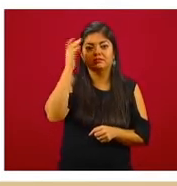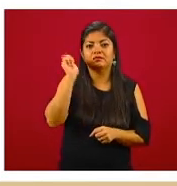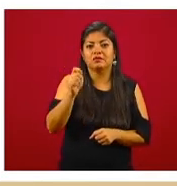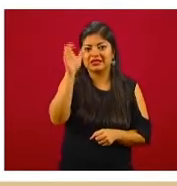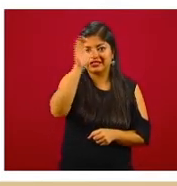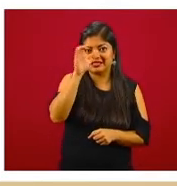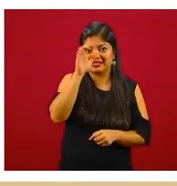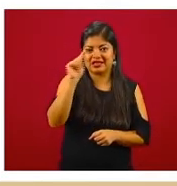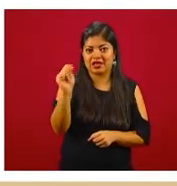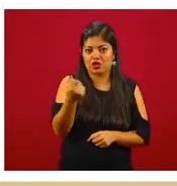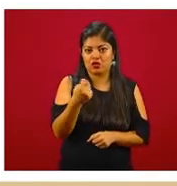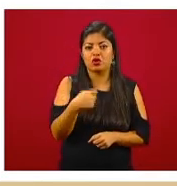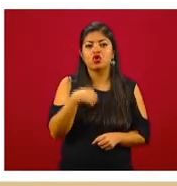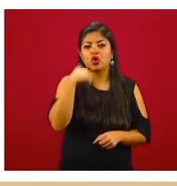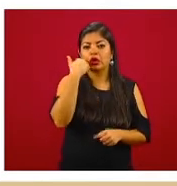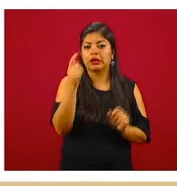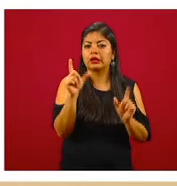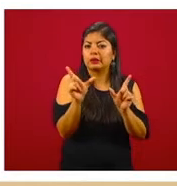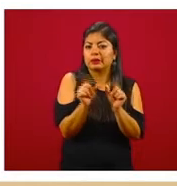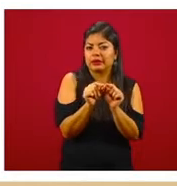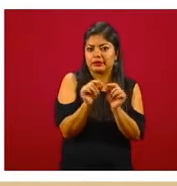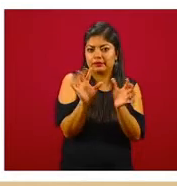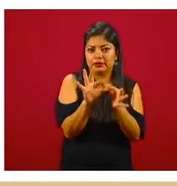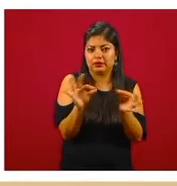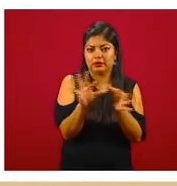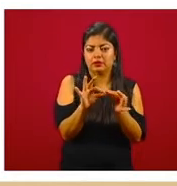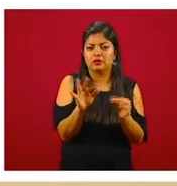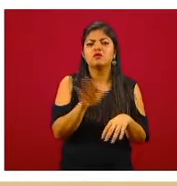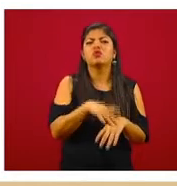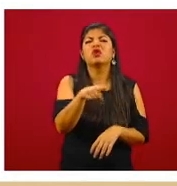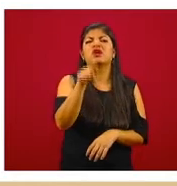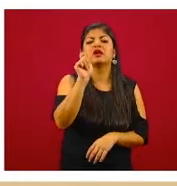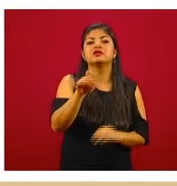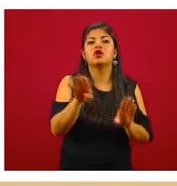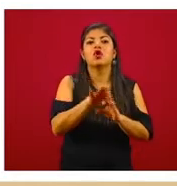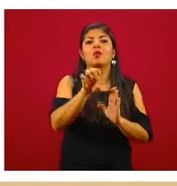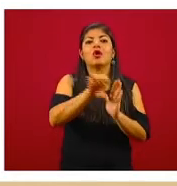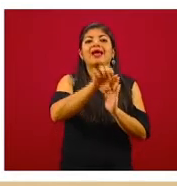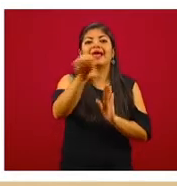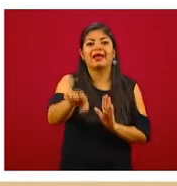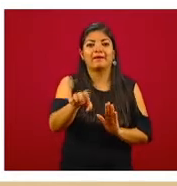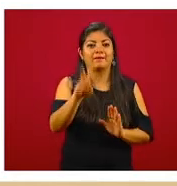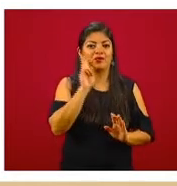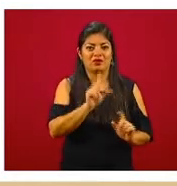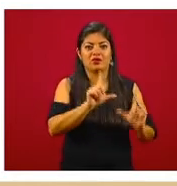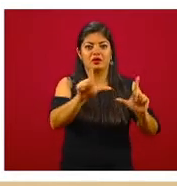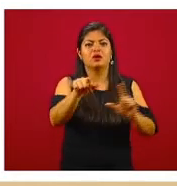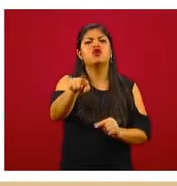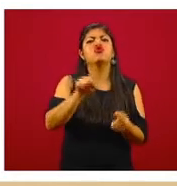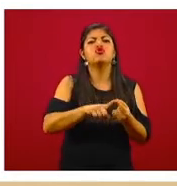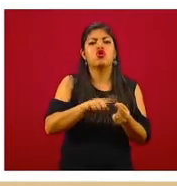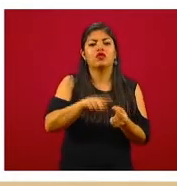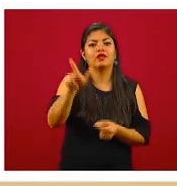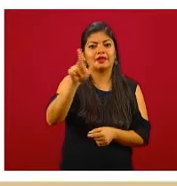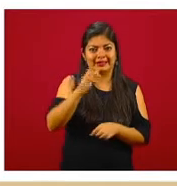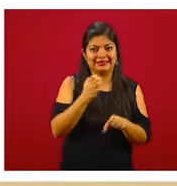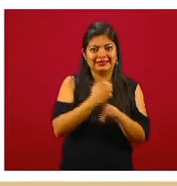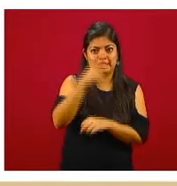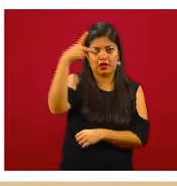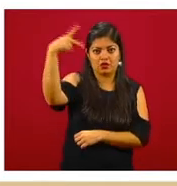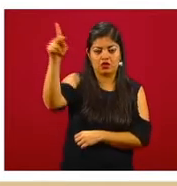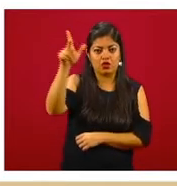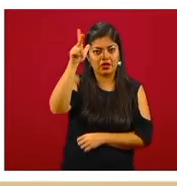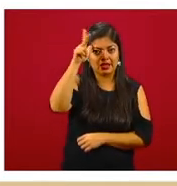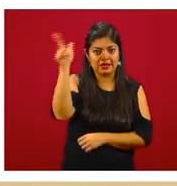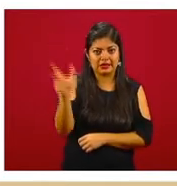Ciencia y science Tecnología. Lo voy a departments explicar that de are manera muy breve coordinated by under porque además es un CONACYT ejemplo virtuoso. Esta la are hemos doing. tomado de Let Hidalgo. me be En el brief estado on de this because Hidalgo this is a